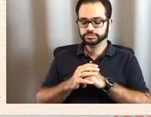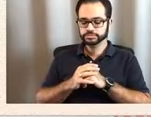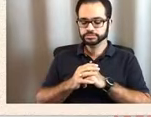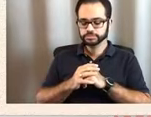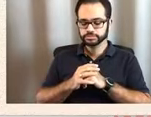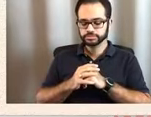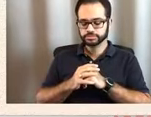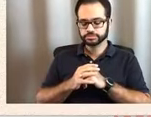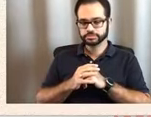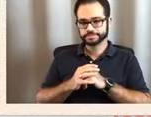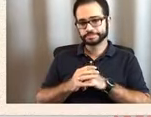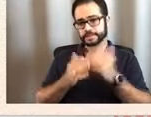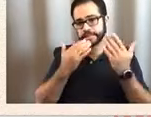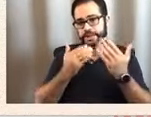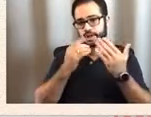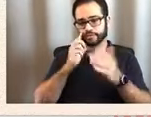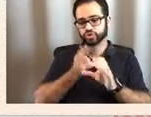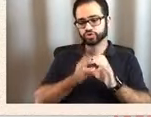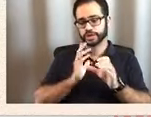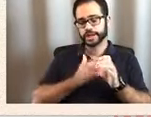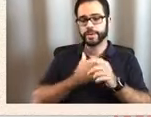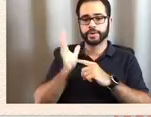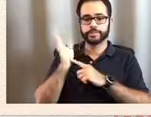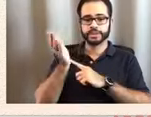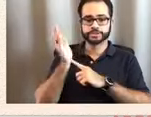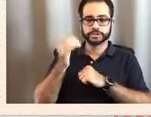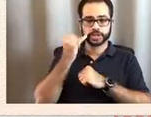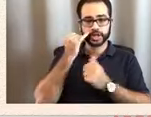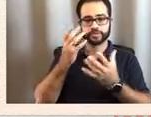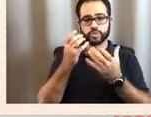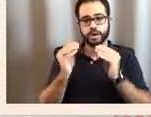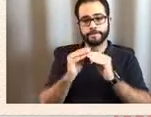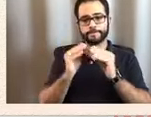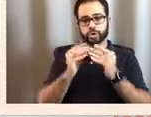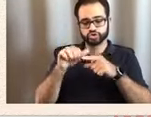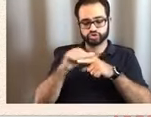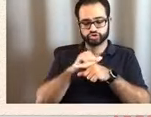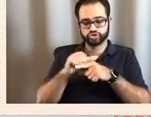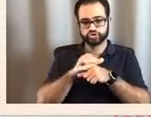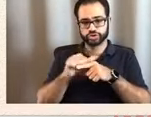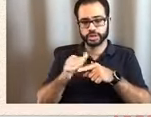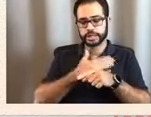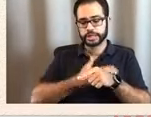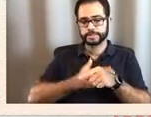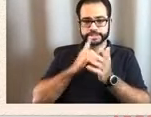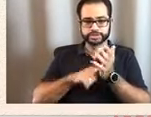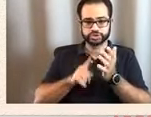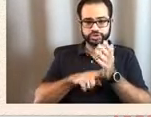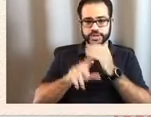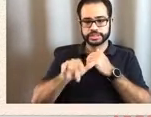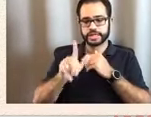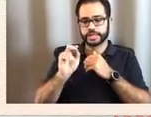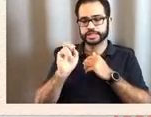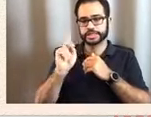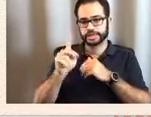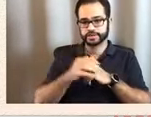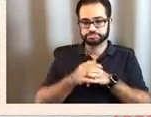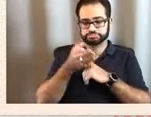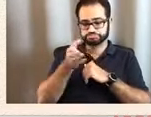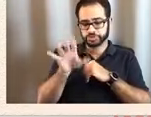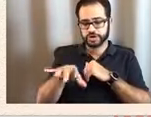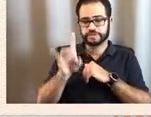Thank you for joining our presentation. If you would like additional training, please visit the link provided. There, you will find a library